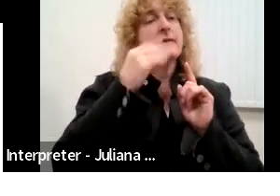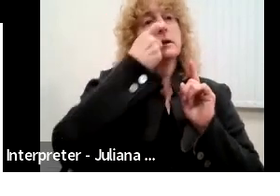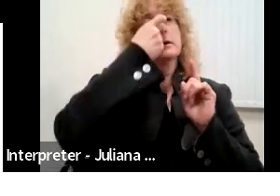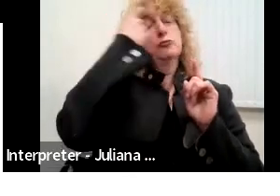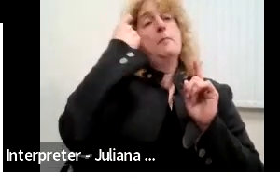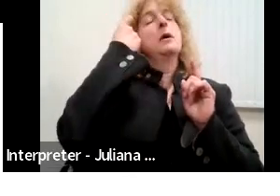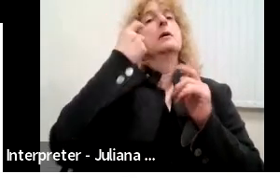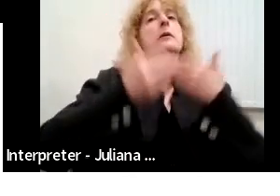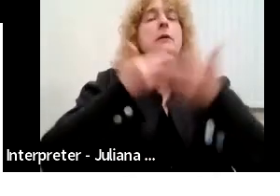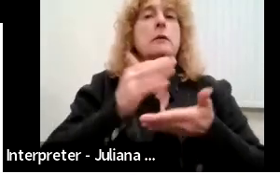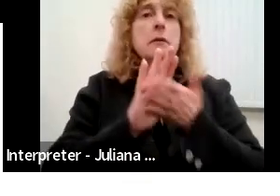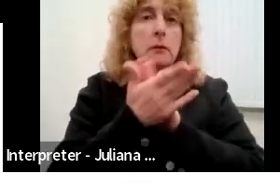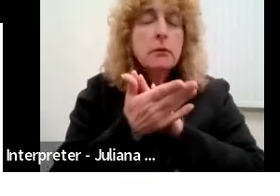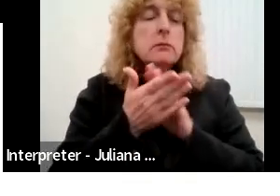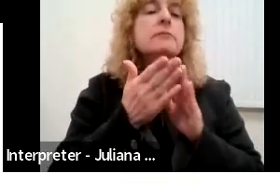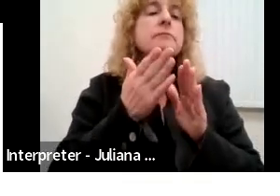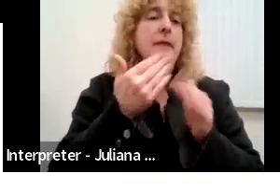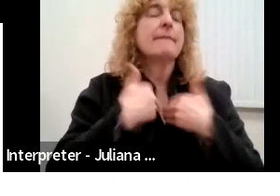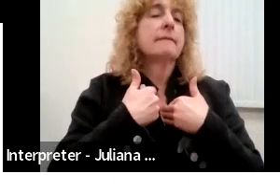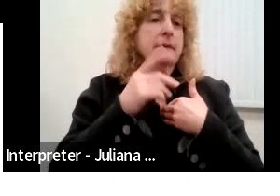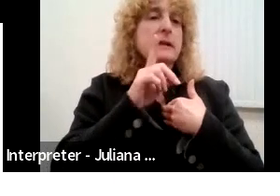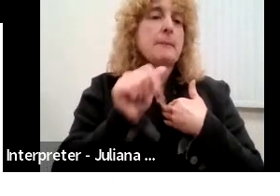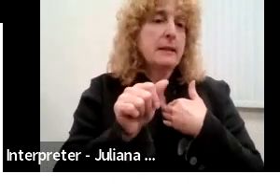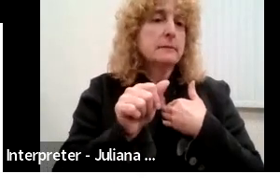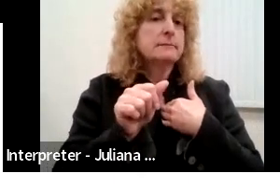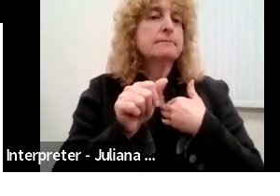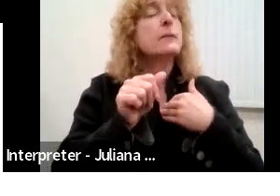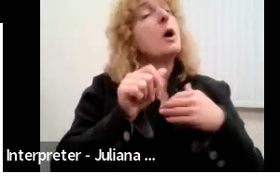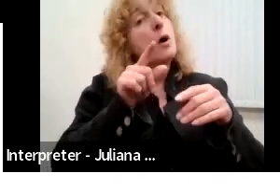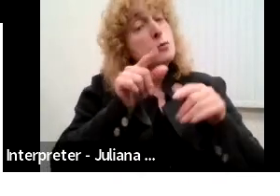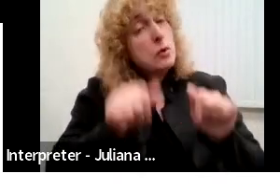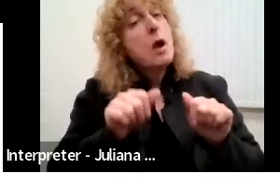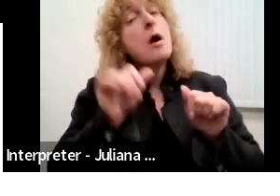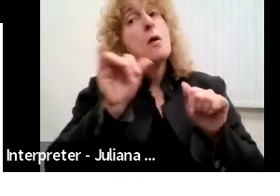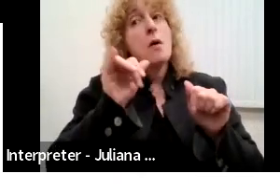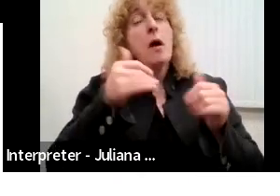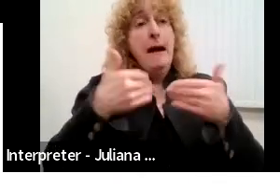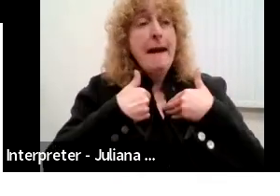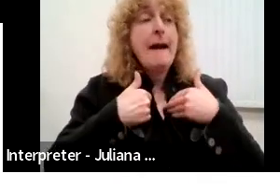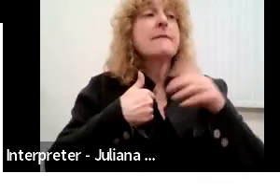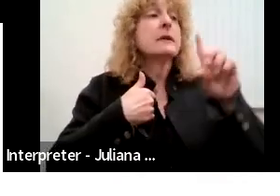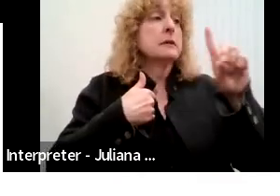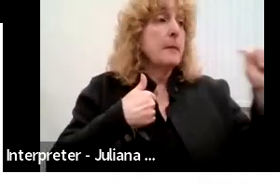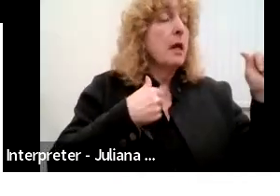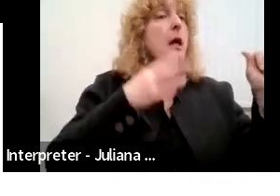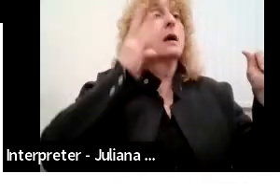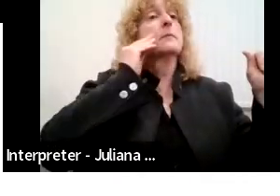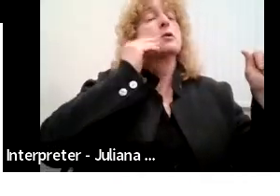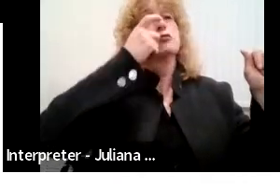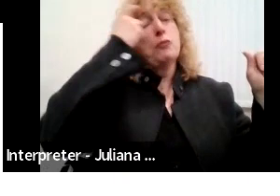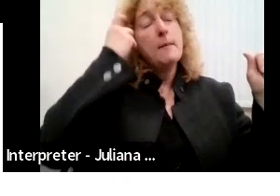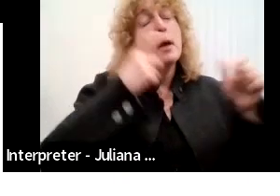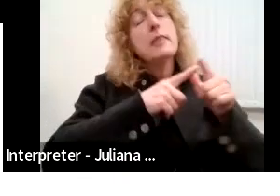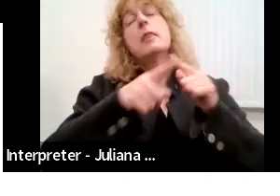disability. And you can already have a disability and experience trauma and then have